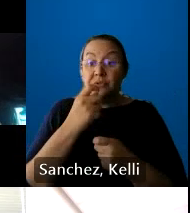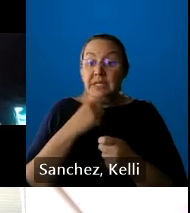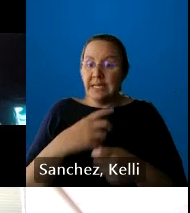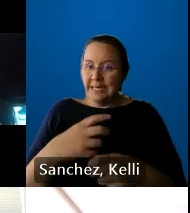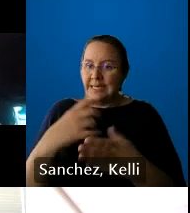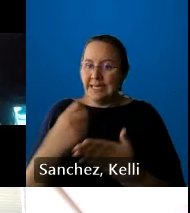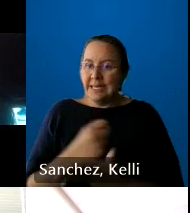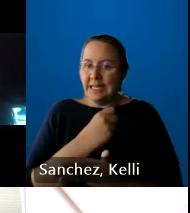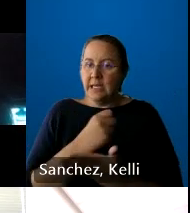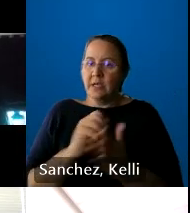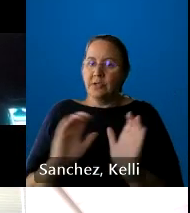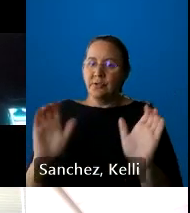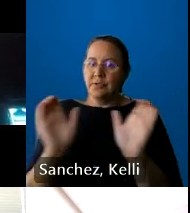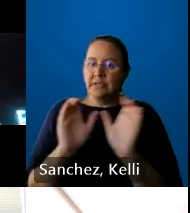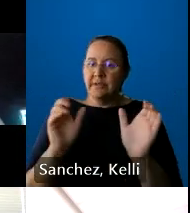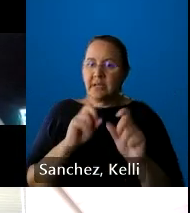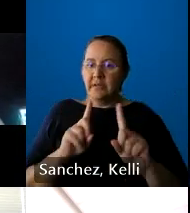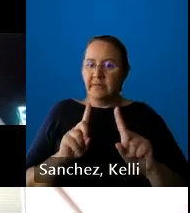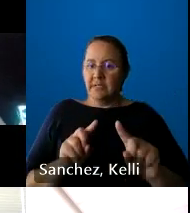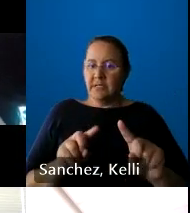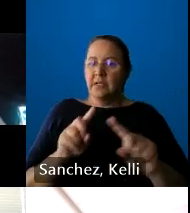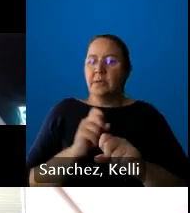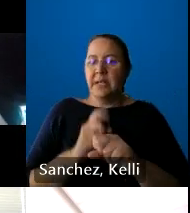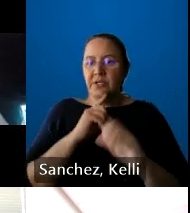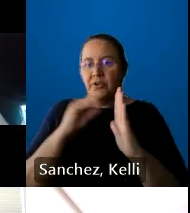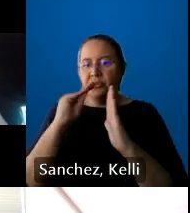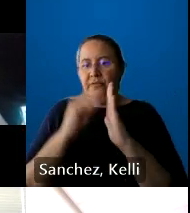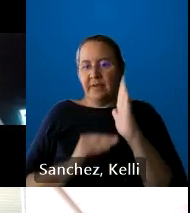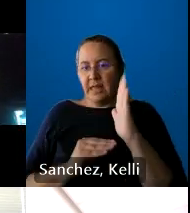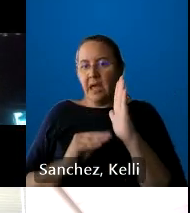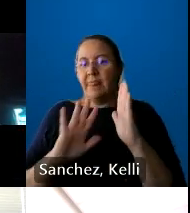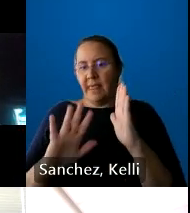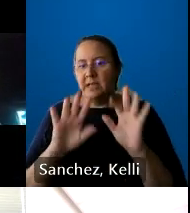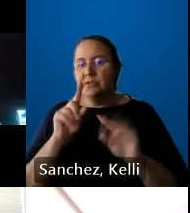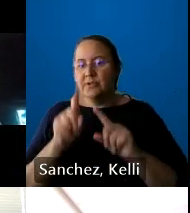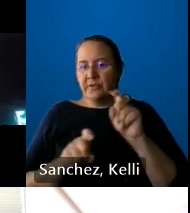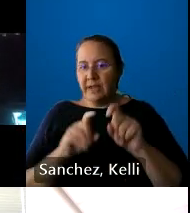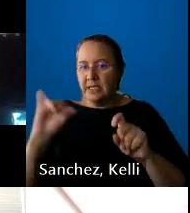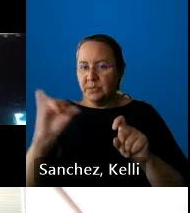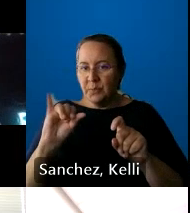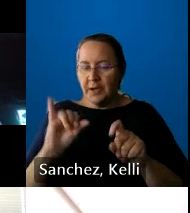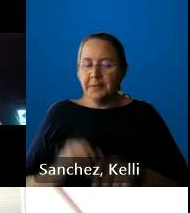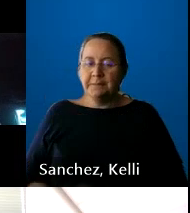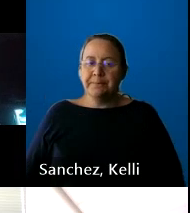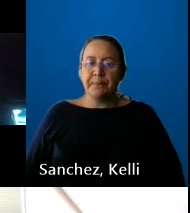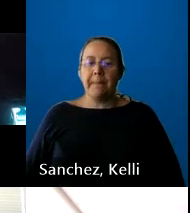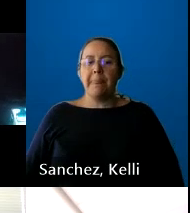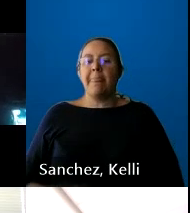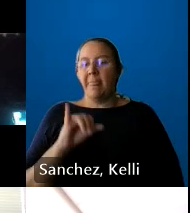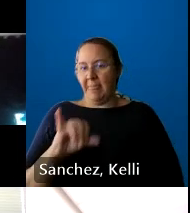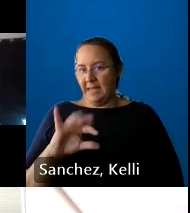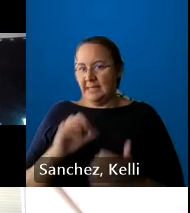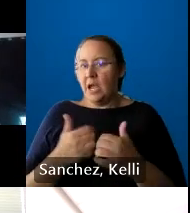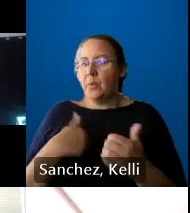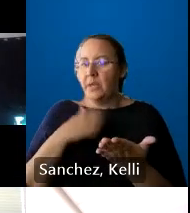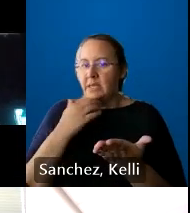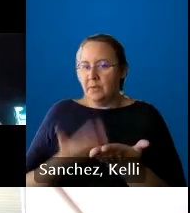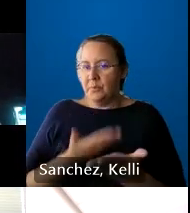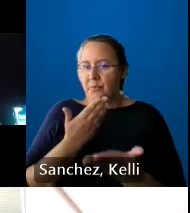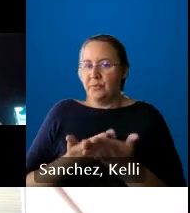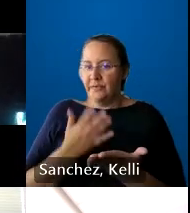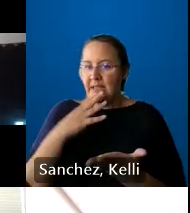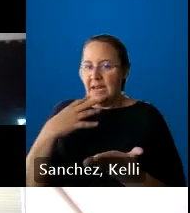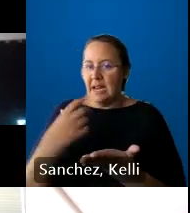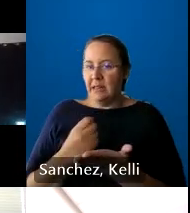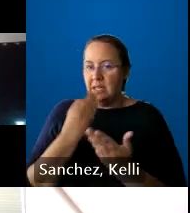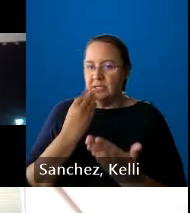receiving a certificate of attendance, please fill out that survey as well, because that's a way to be able to access and let